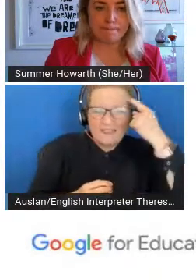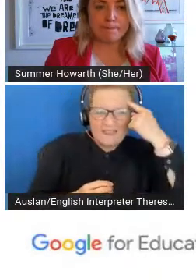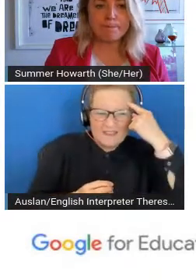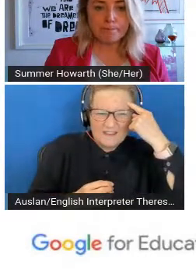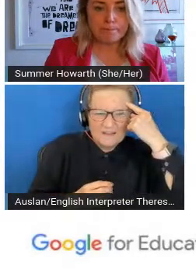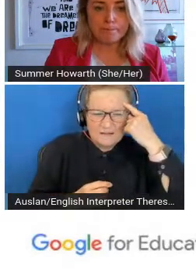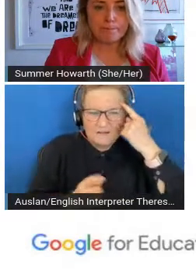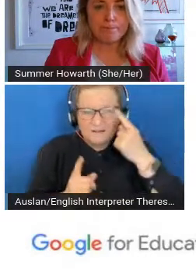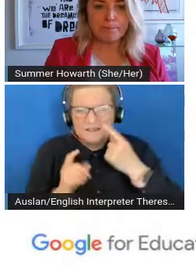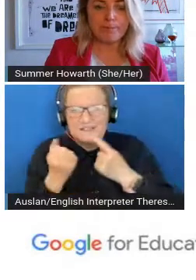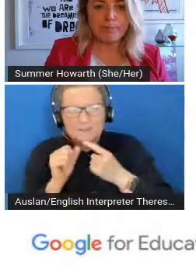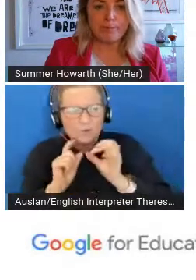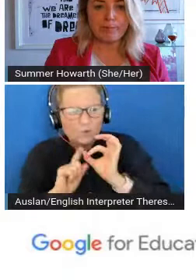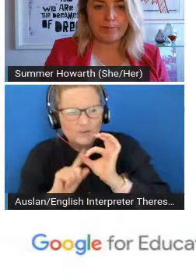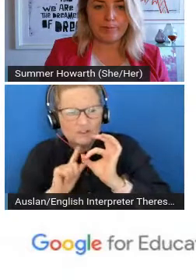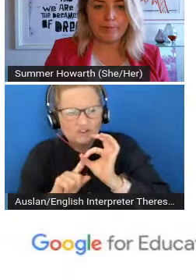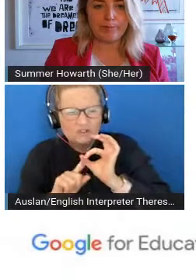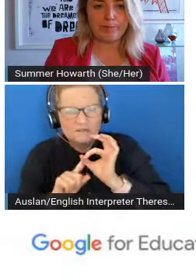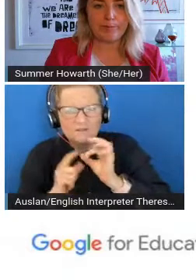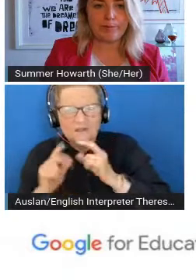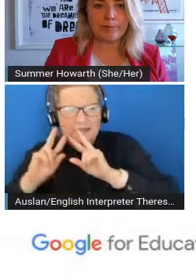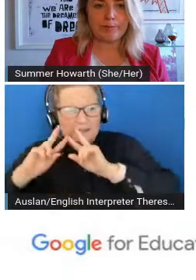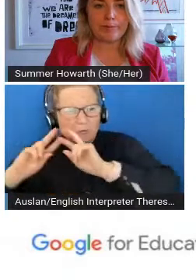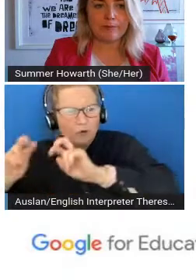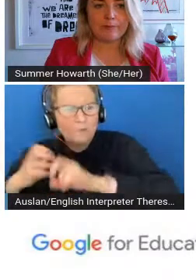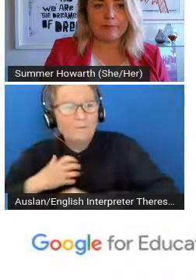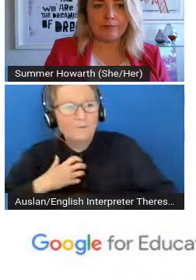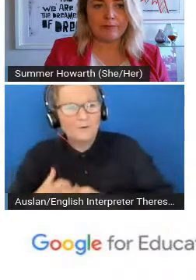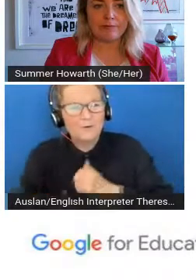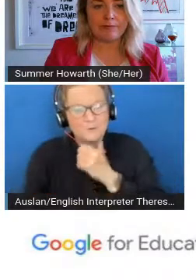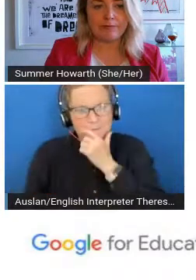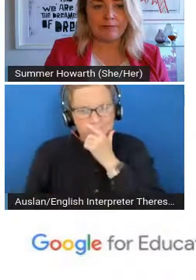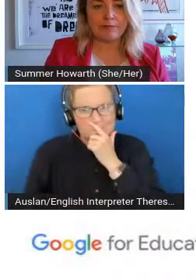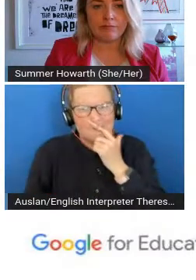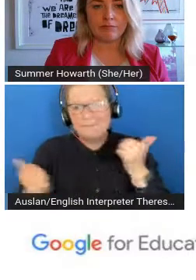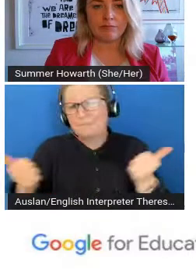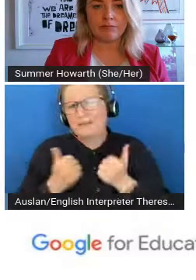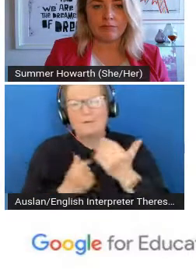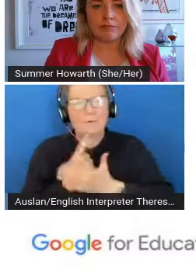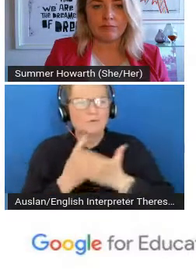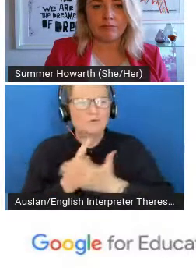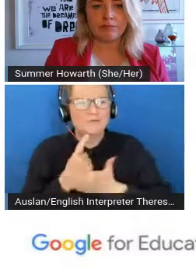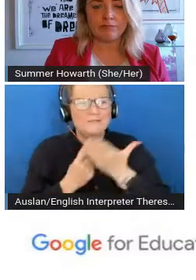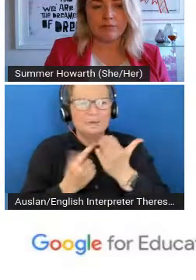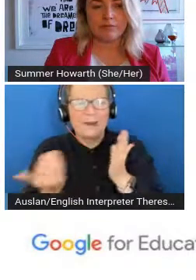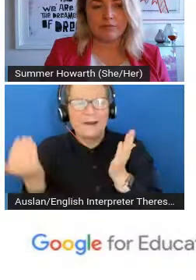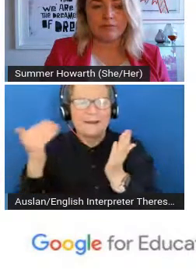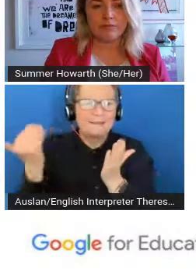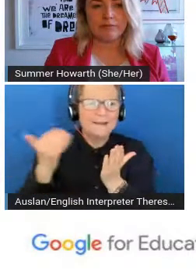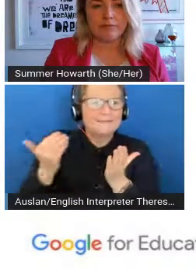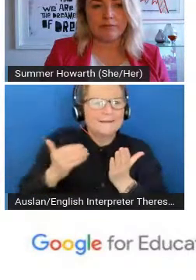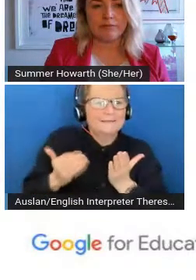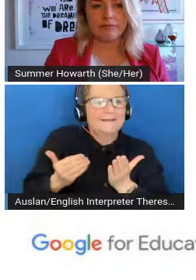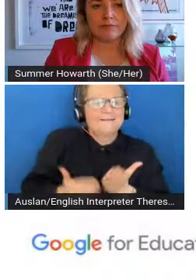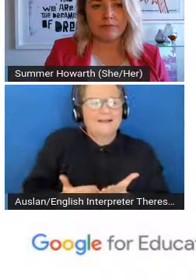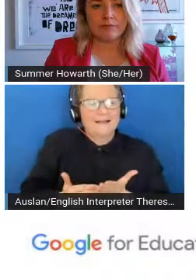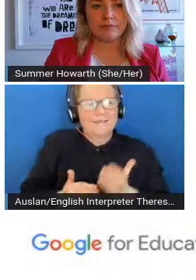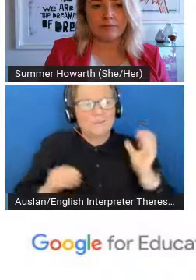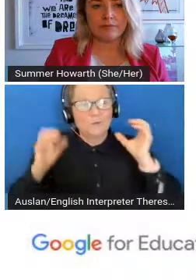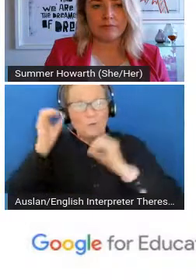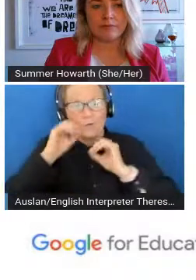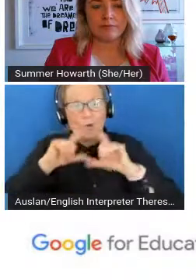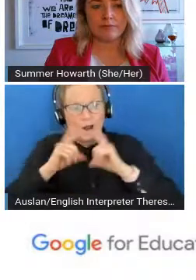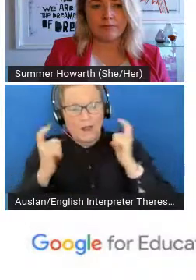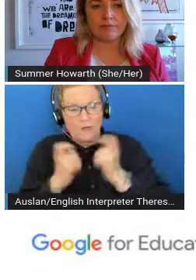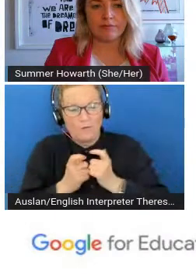might we explore those other puzzles? So just lots of opportunity in here to be adding those. That's what makes this with Google Classroom so